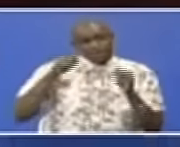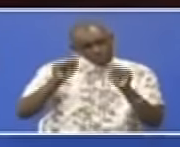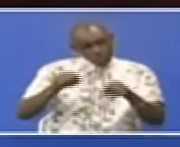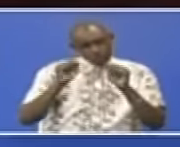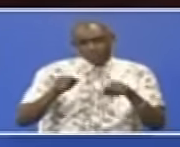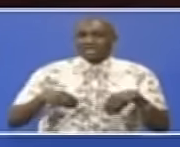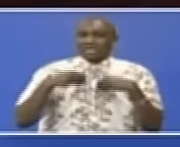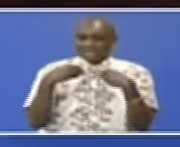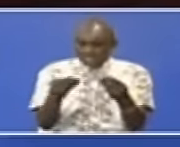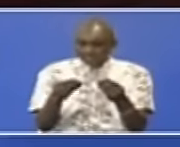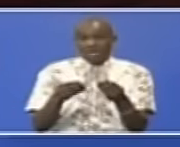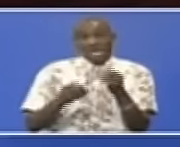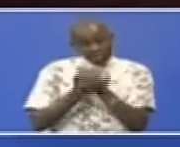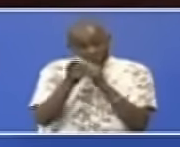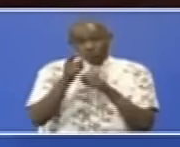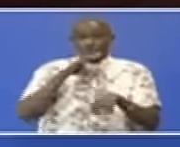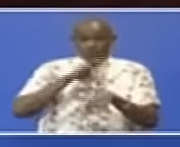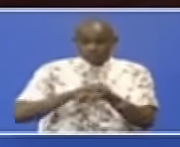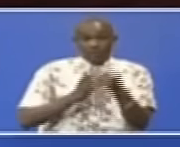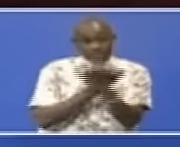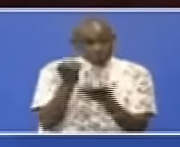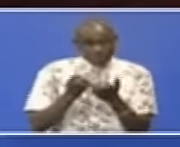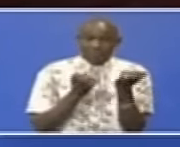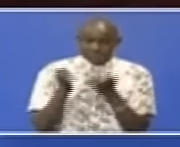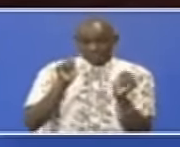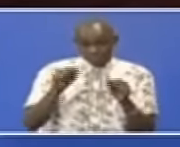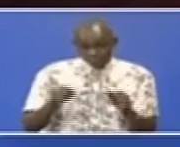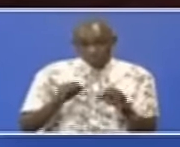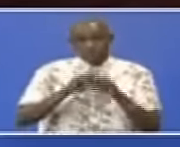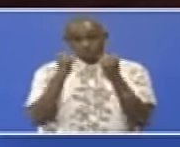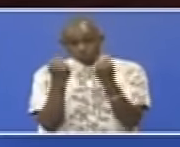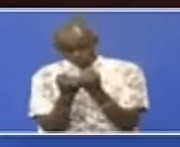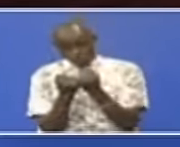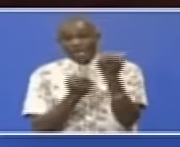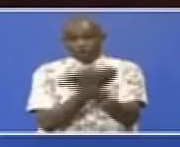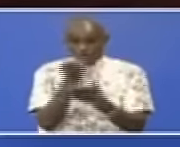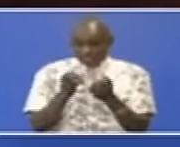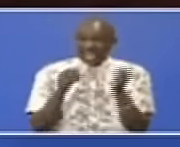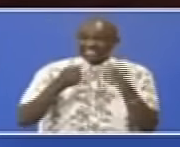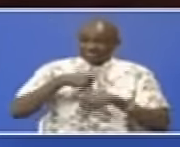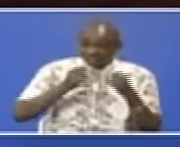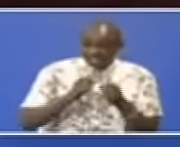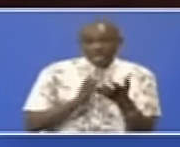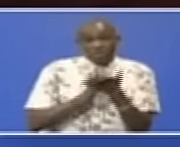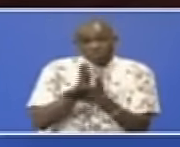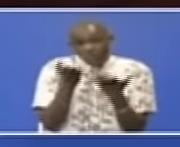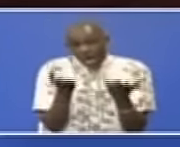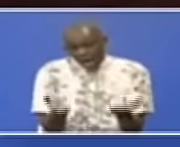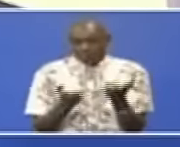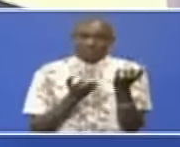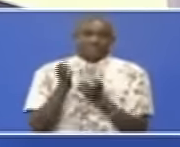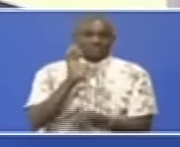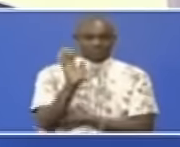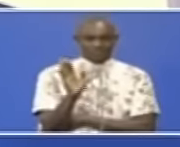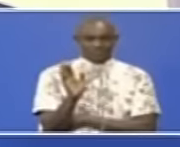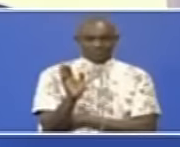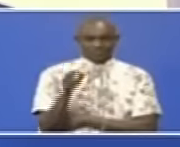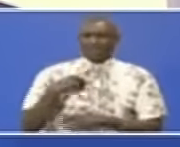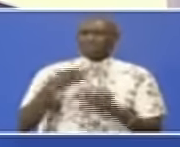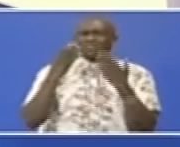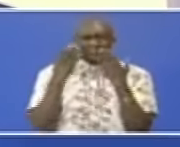probably facilitate you to get involved in economic activities, socio and economic activities, through doing some business.